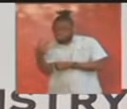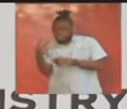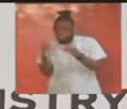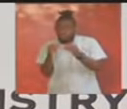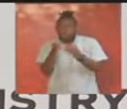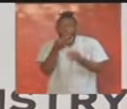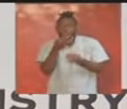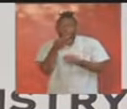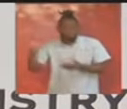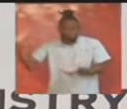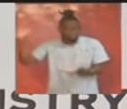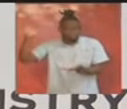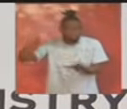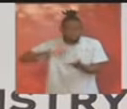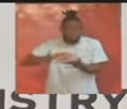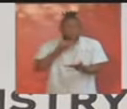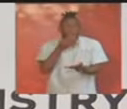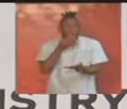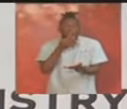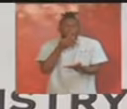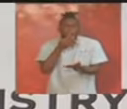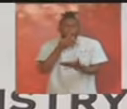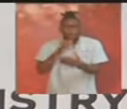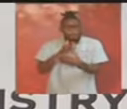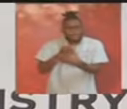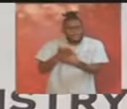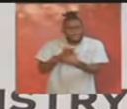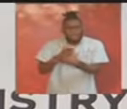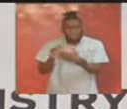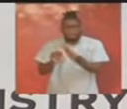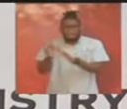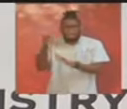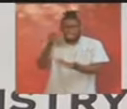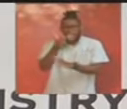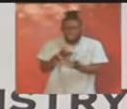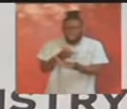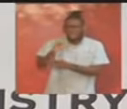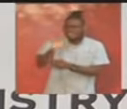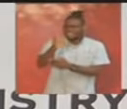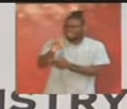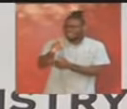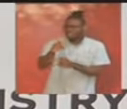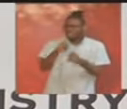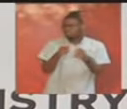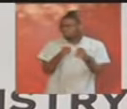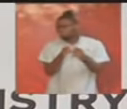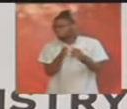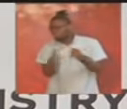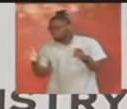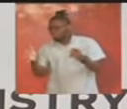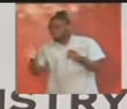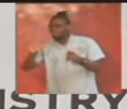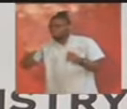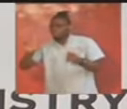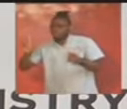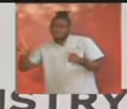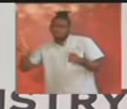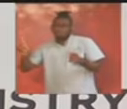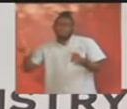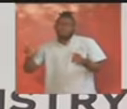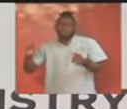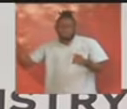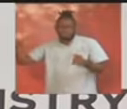scheduled between March 18th and March 31st. Our last repatriation exercise was carried out on March